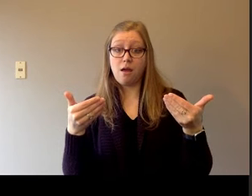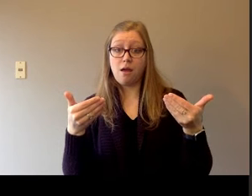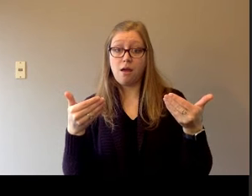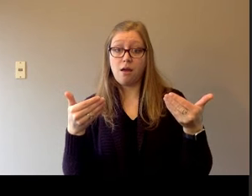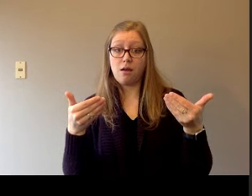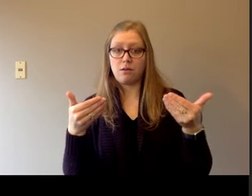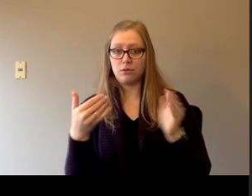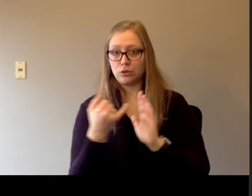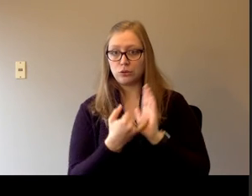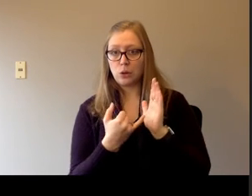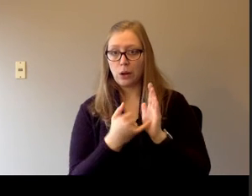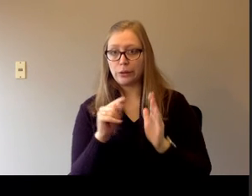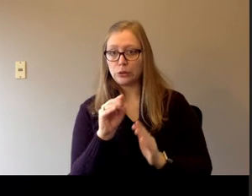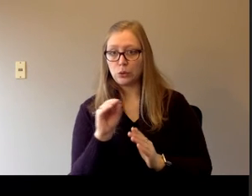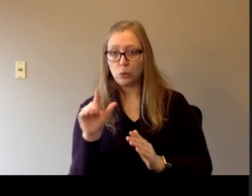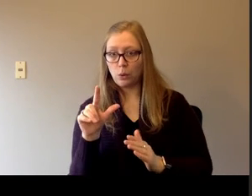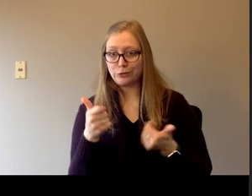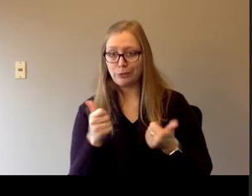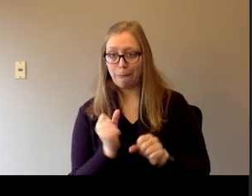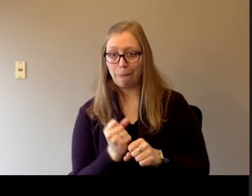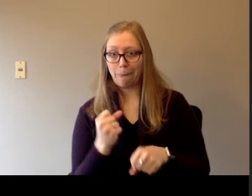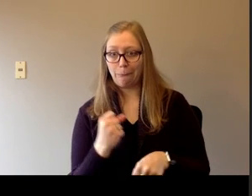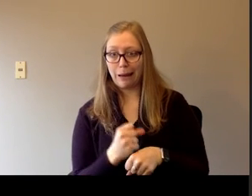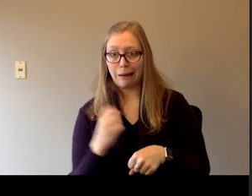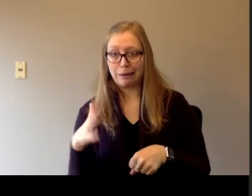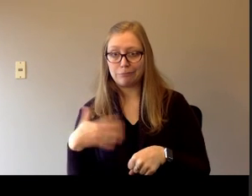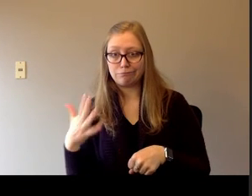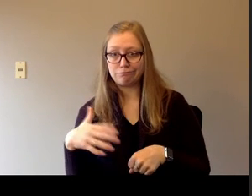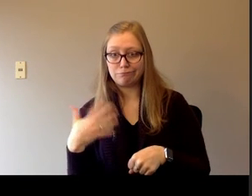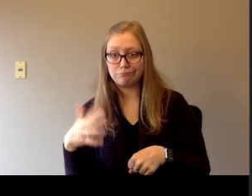drawing tool here and see if we can make a